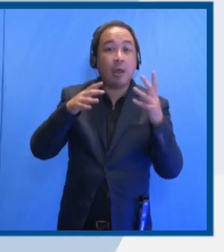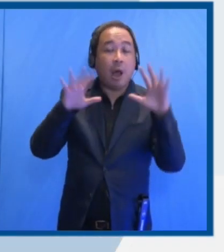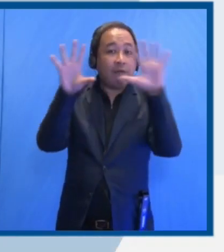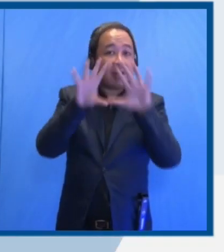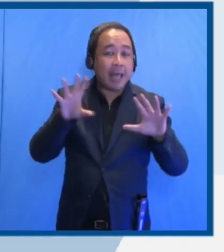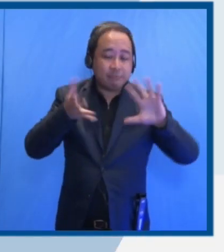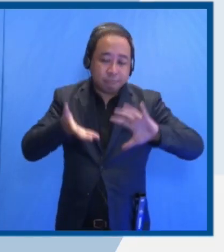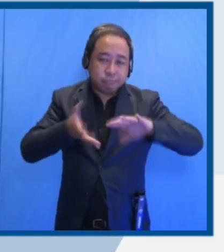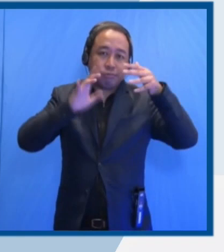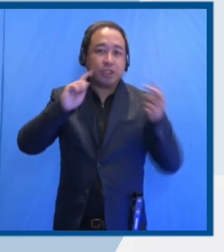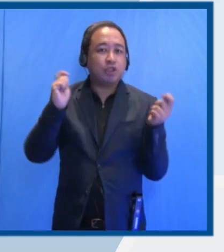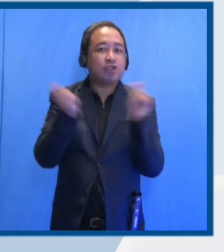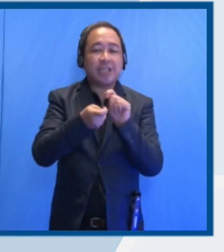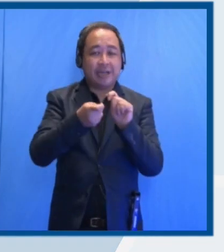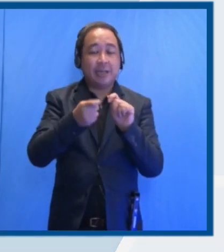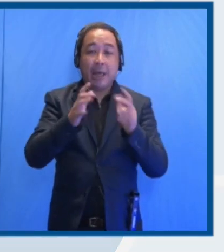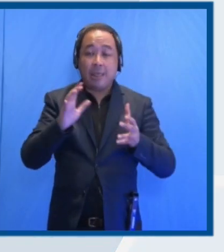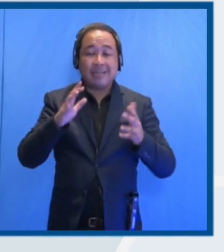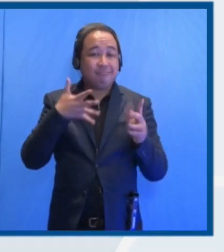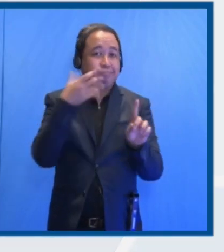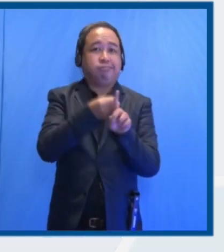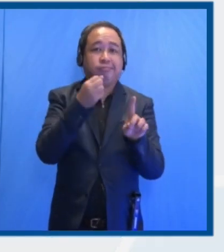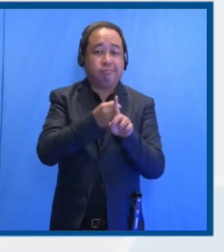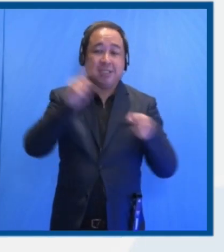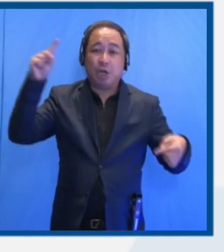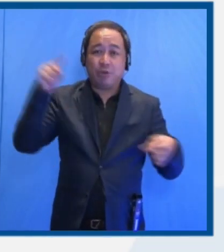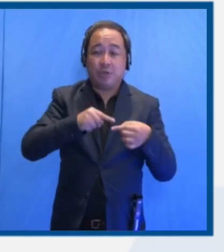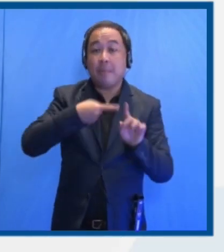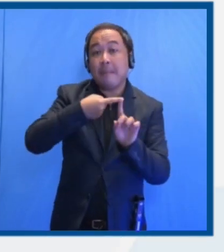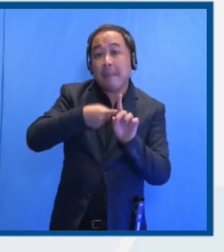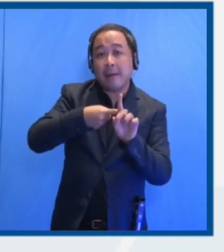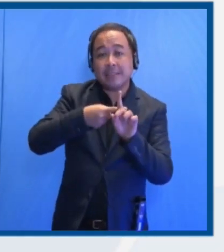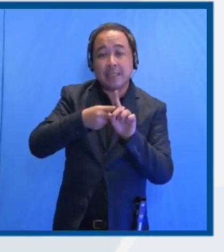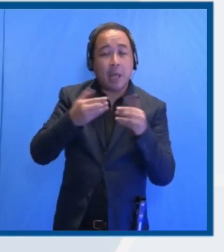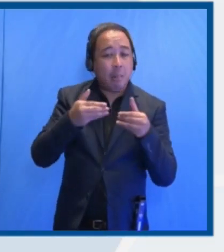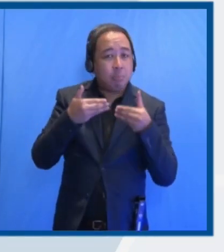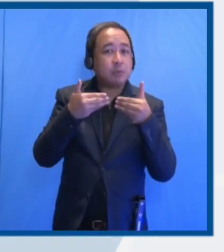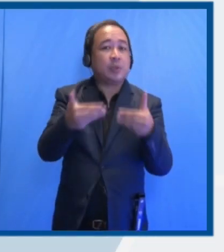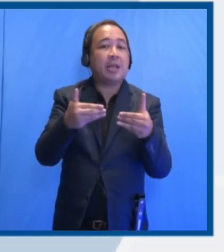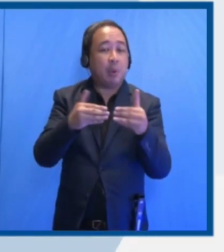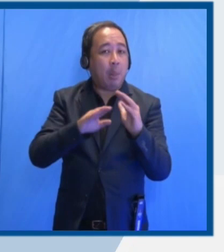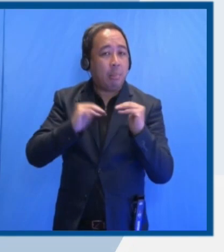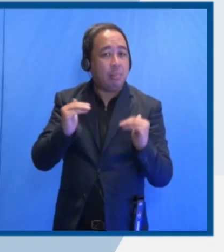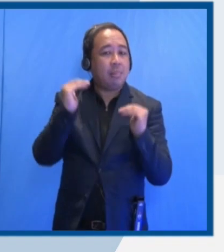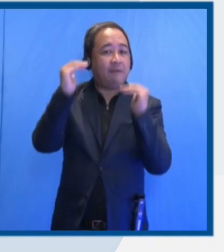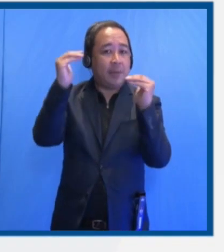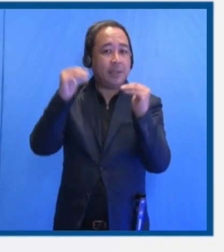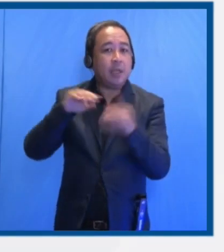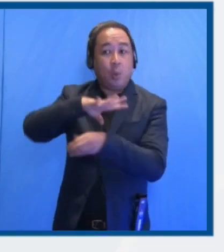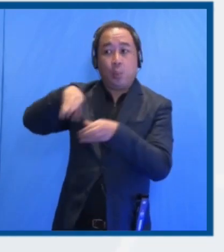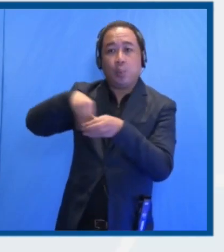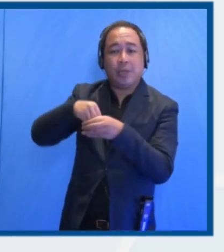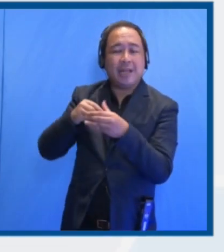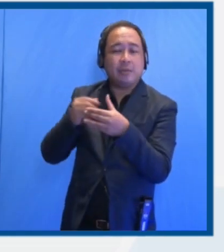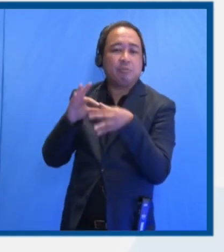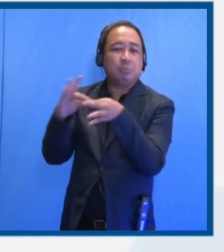reduction and management, as well as sustainable development, with lots of years of experience working with the World Bank, but as